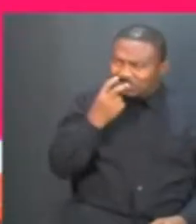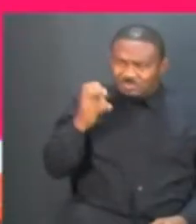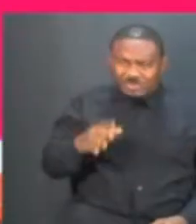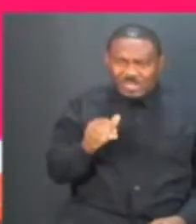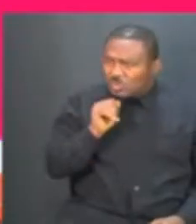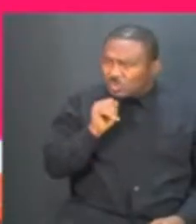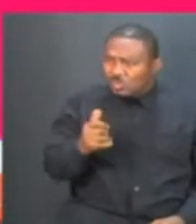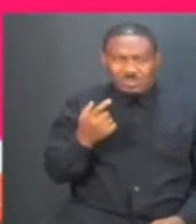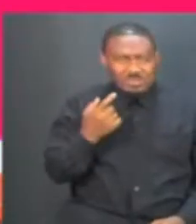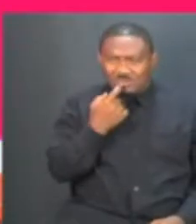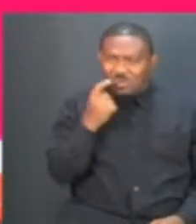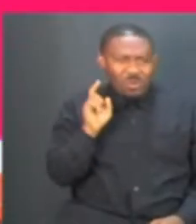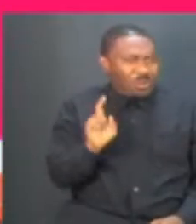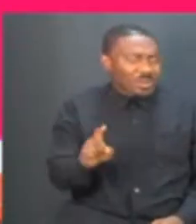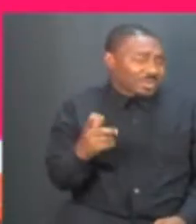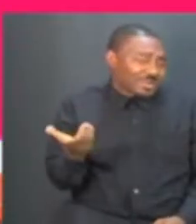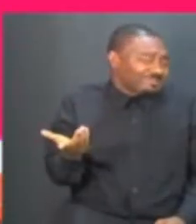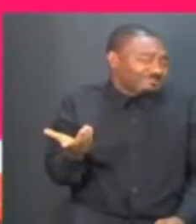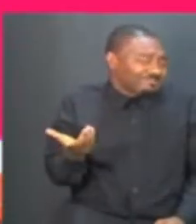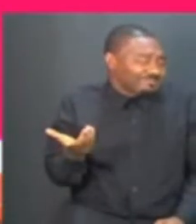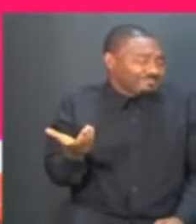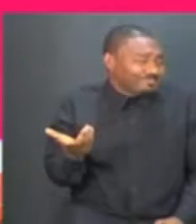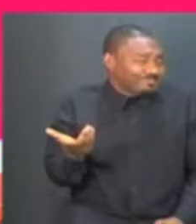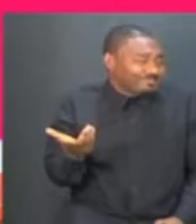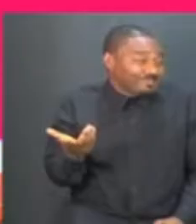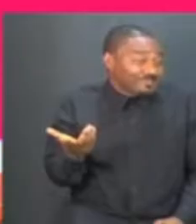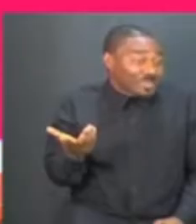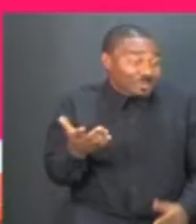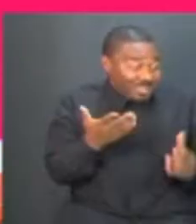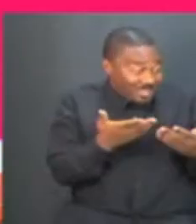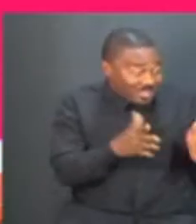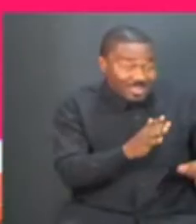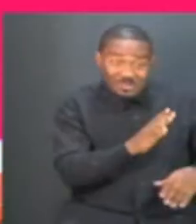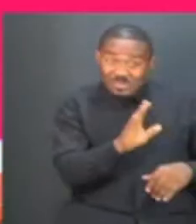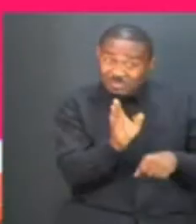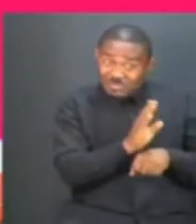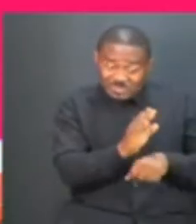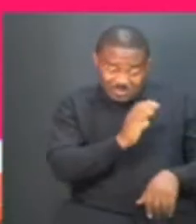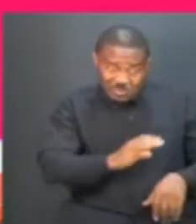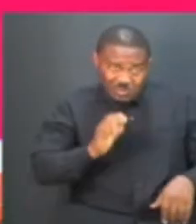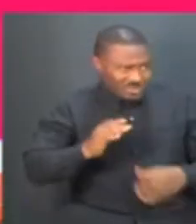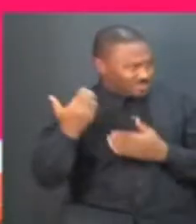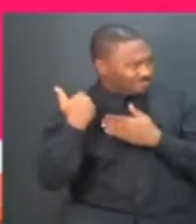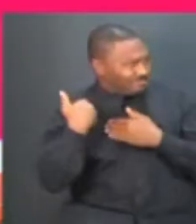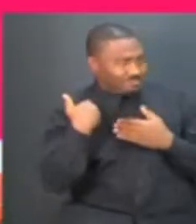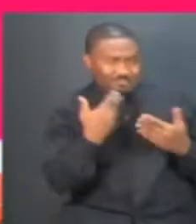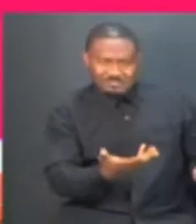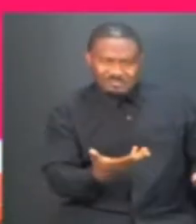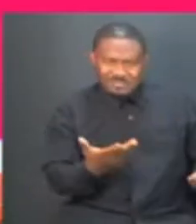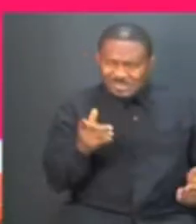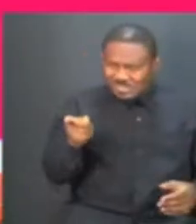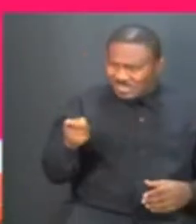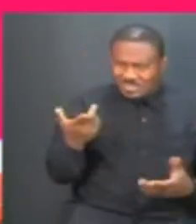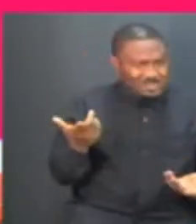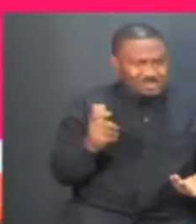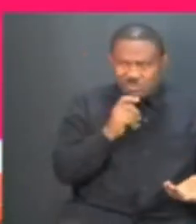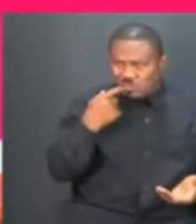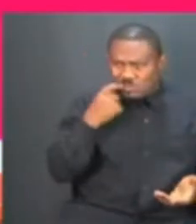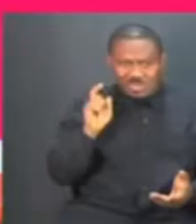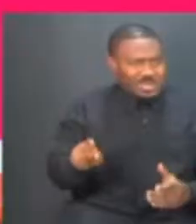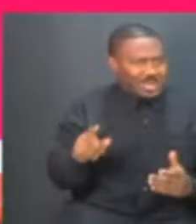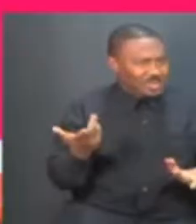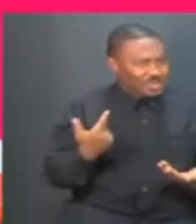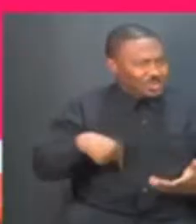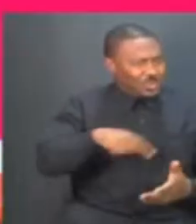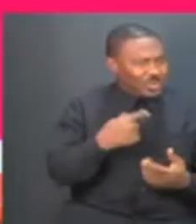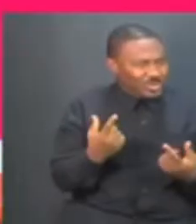business committee. So once there is no direction on it, what are we expecting the vote and